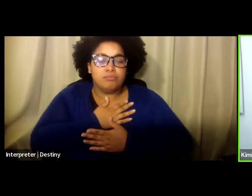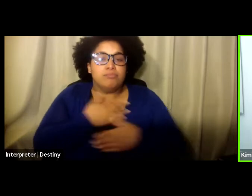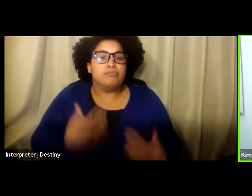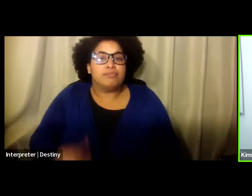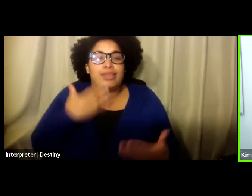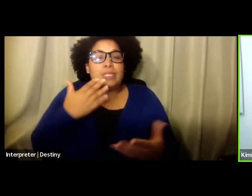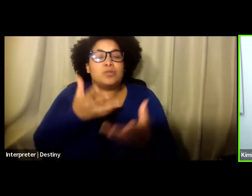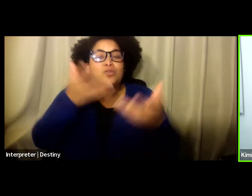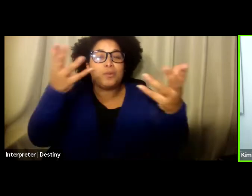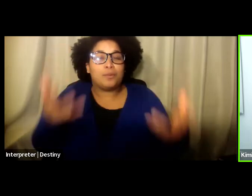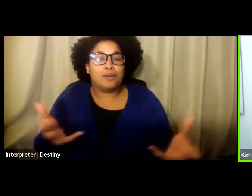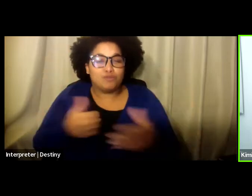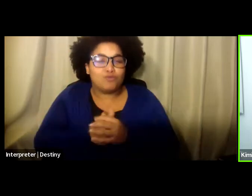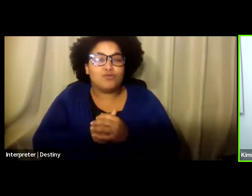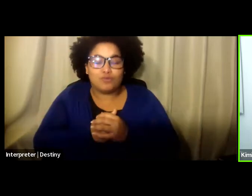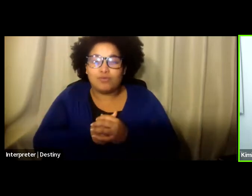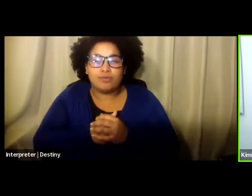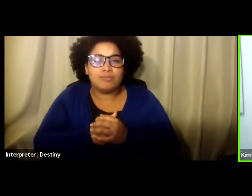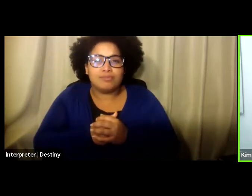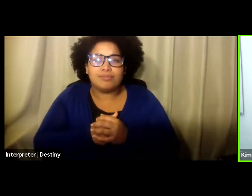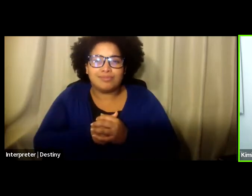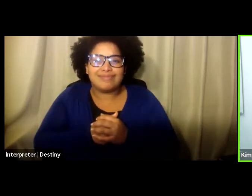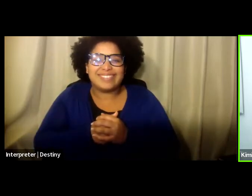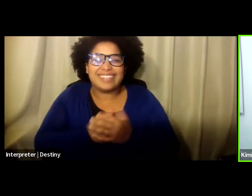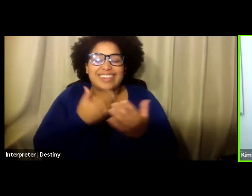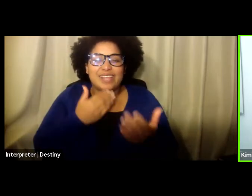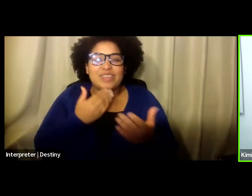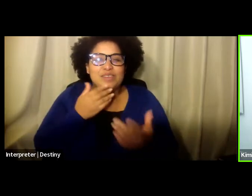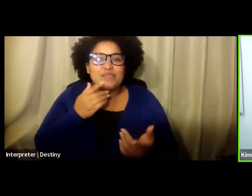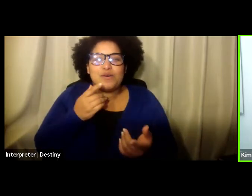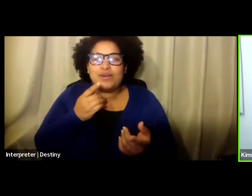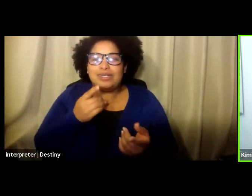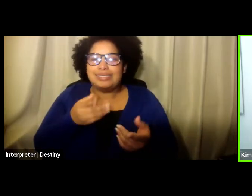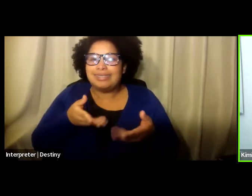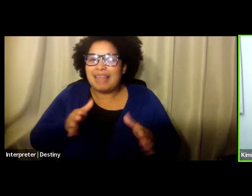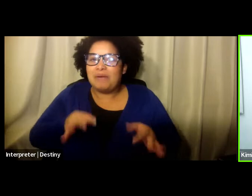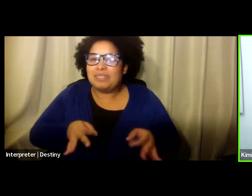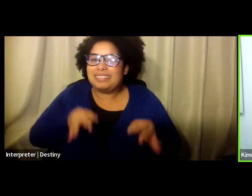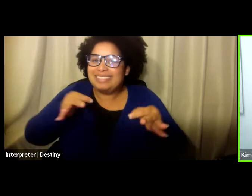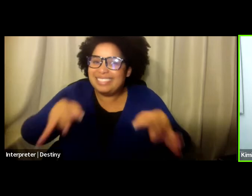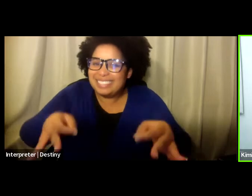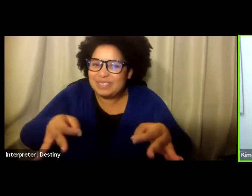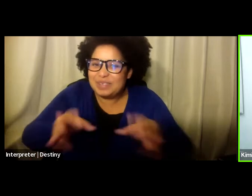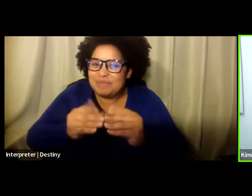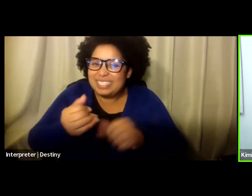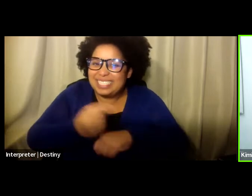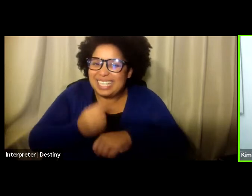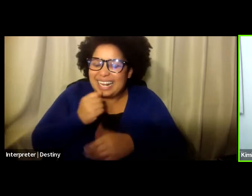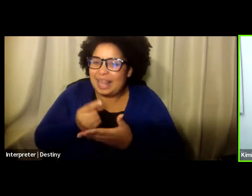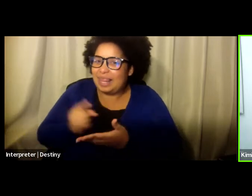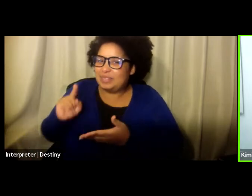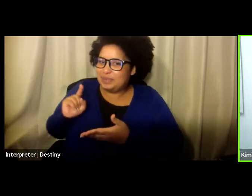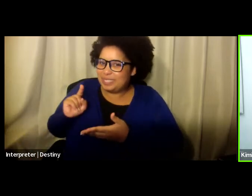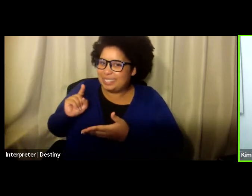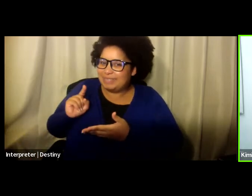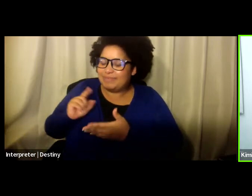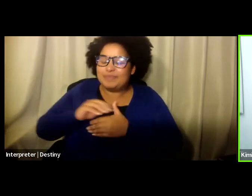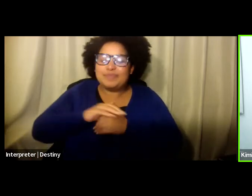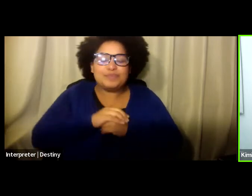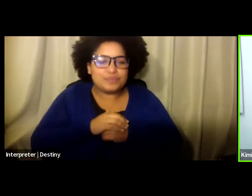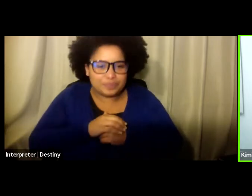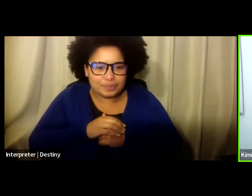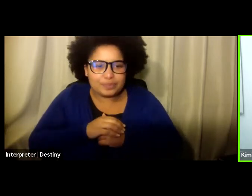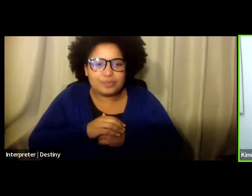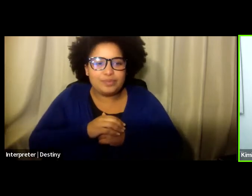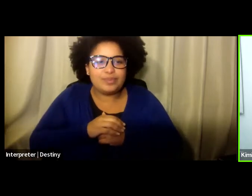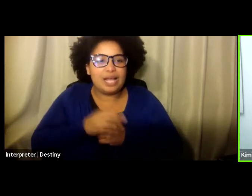much for being here, and again for changing the time so that we can meet today instead of last week. And